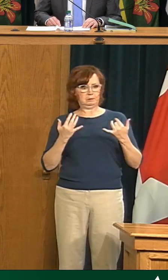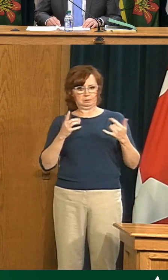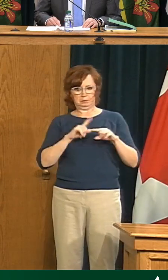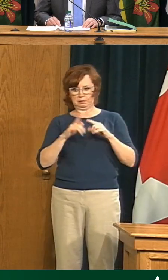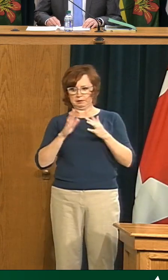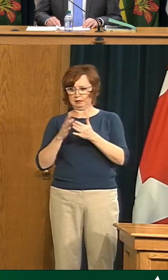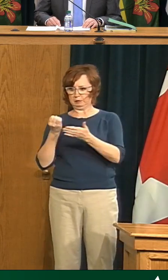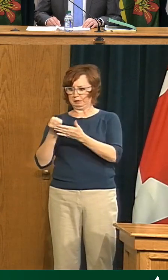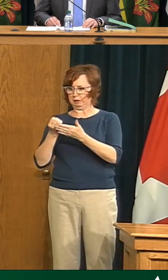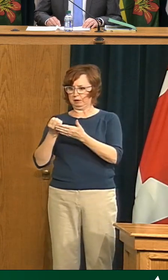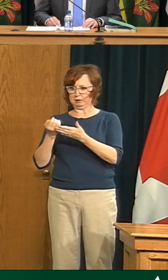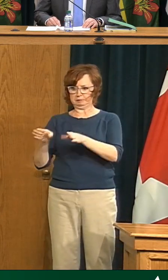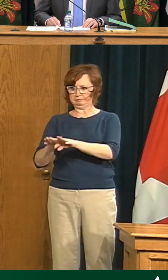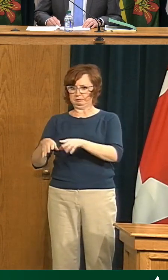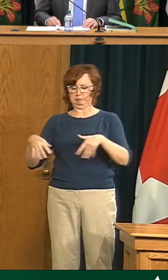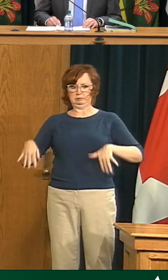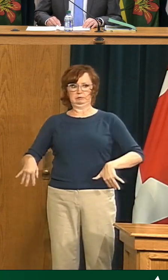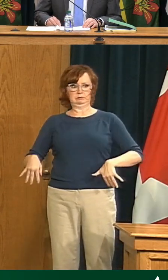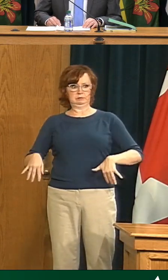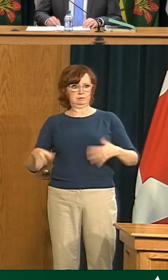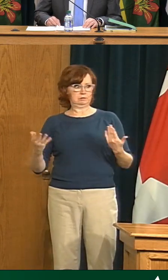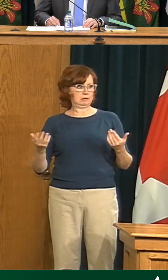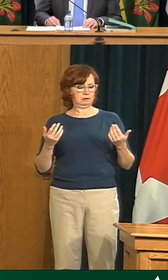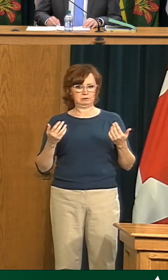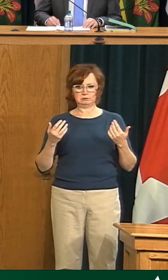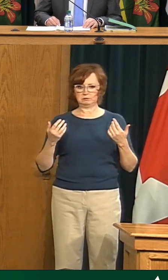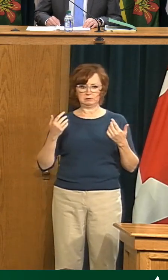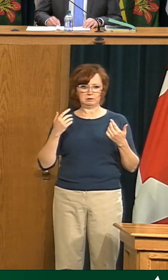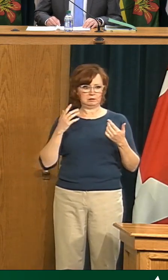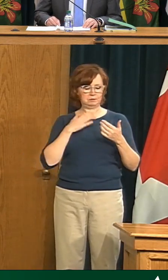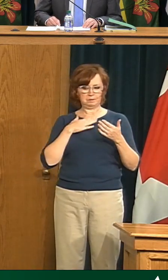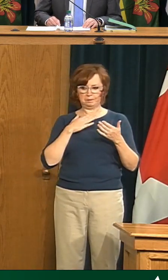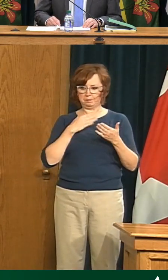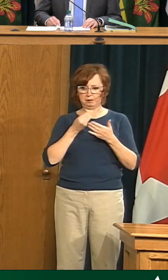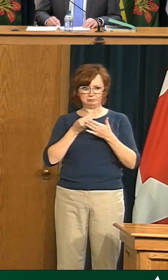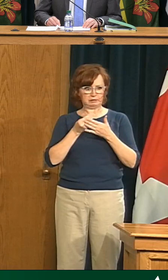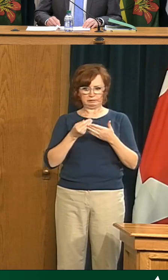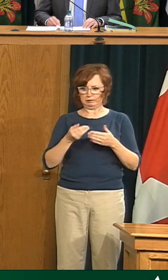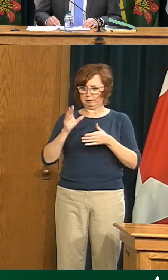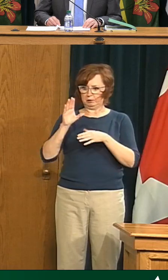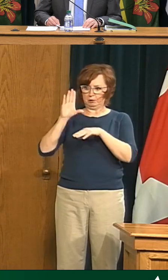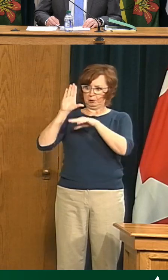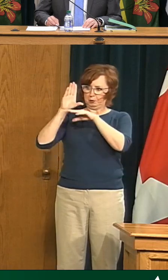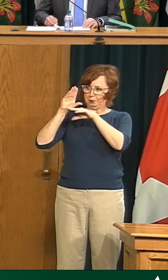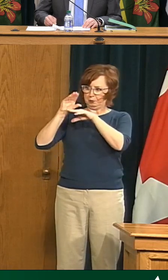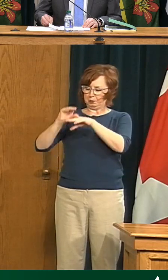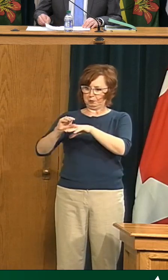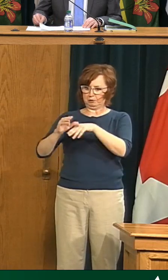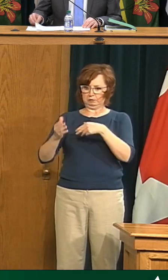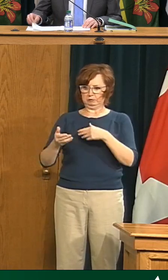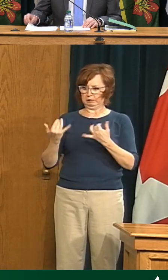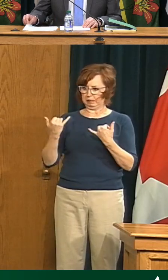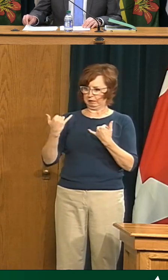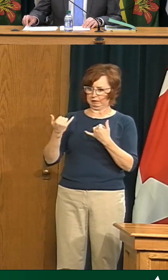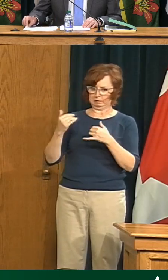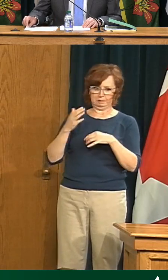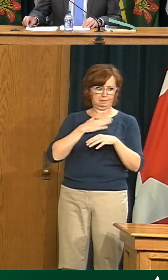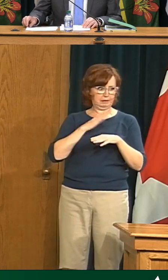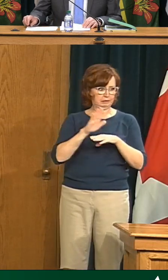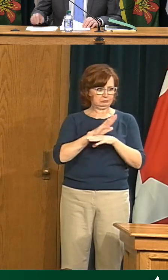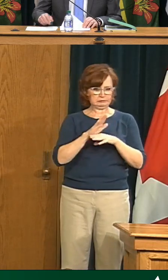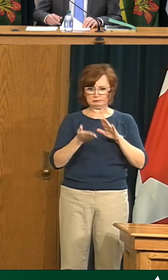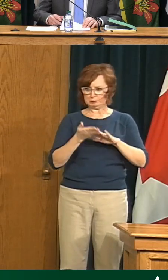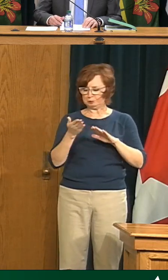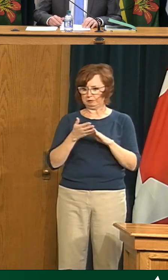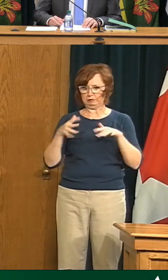And today, that business may not be open. They are also Saskatchewan people. So we have to find the right